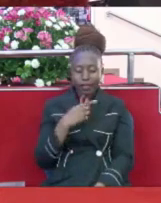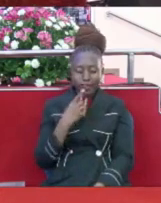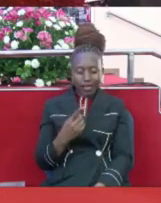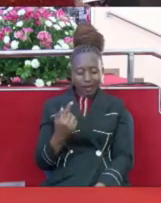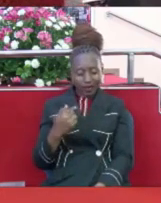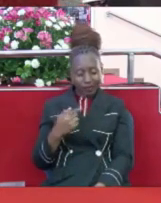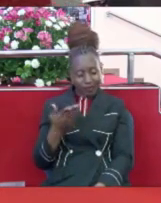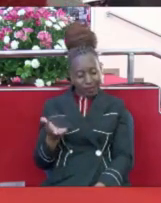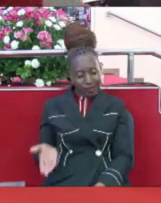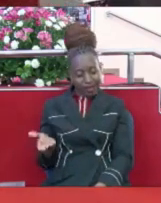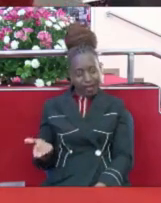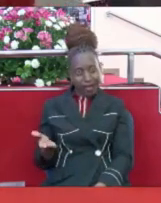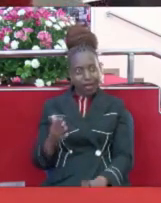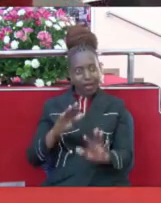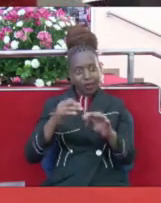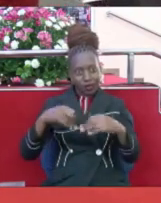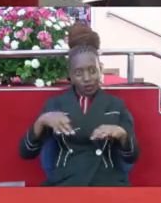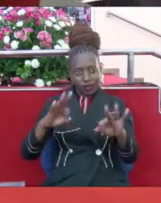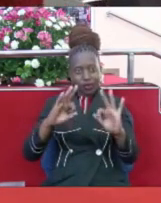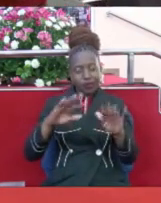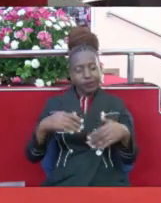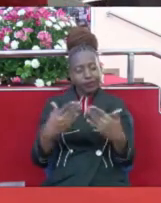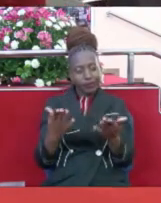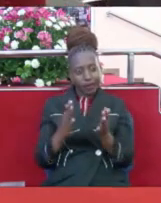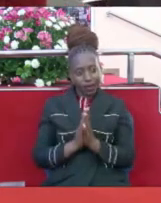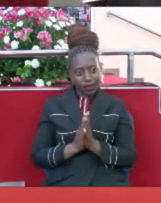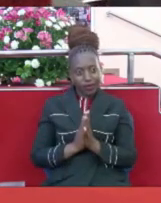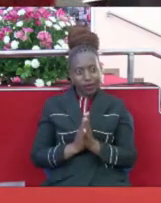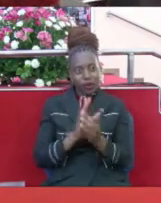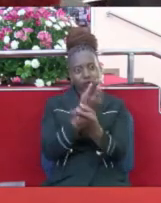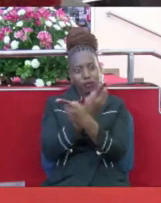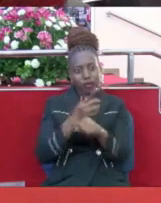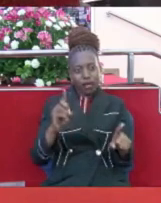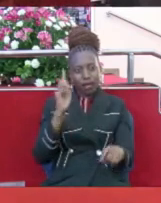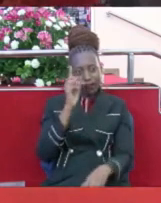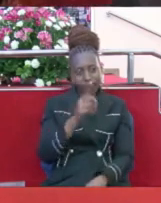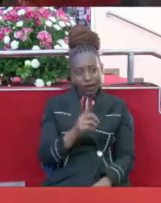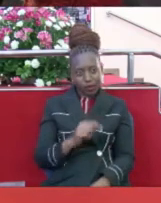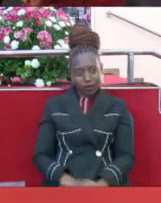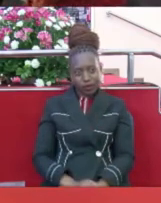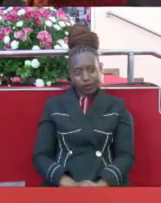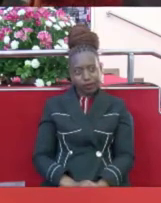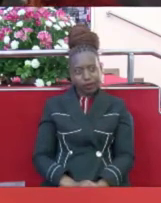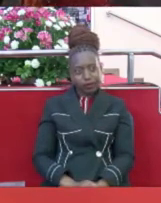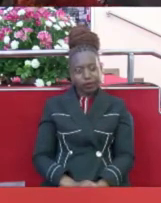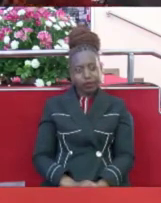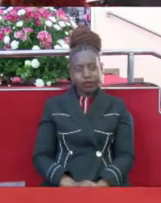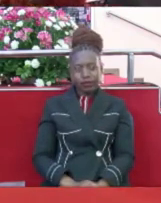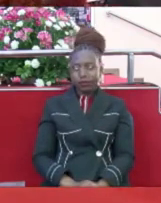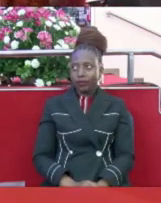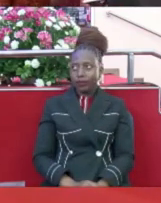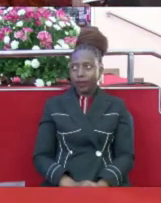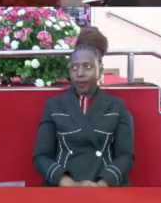freedom. Bwana anasema niko hapa kukupa uhuru. I'm right here to give you deliverance. Niko hapa kukupa ukombozi. And the rest who are remaining there,